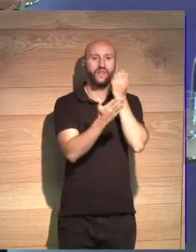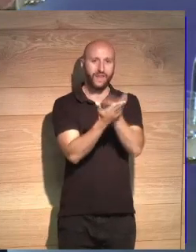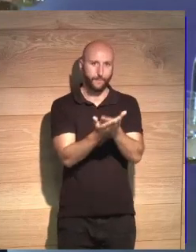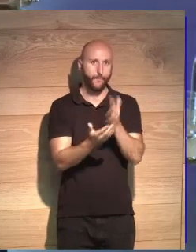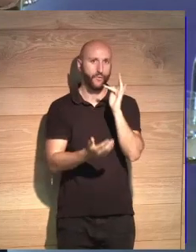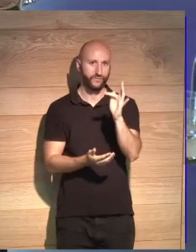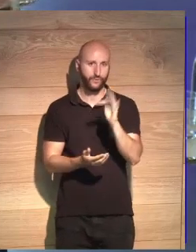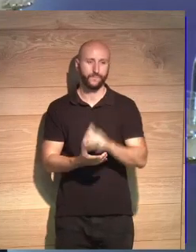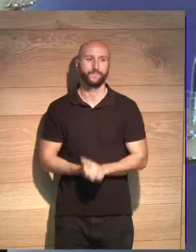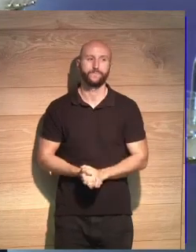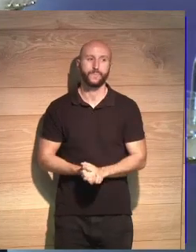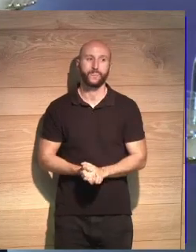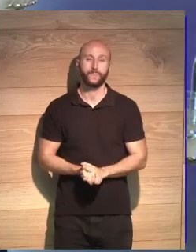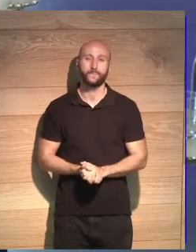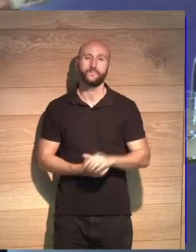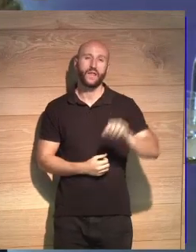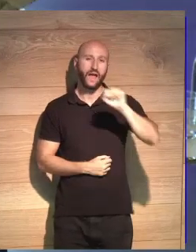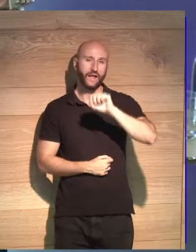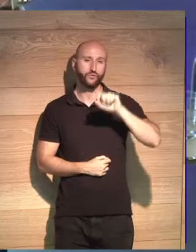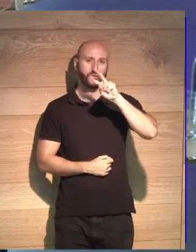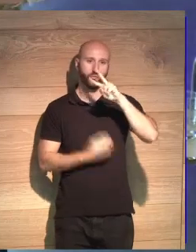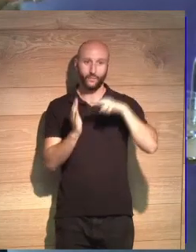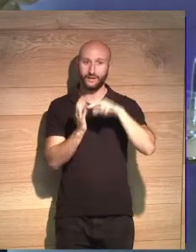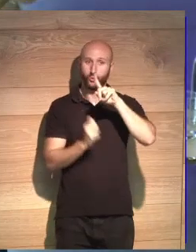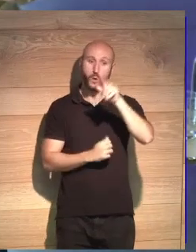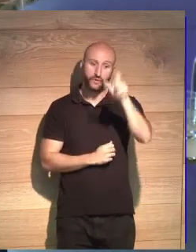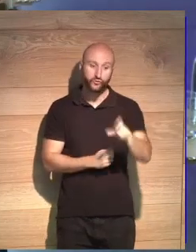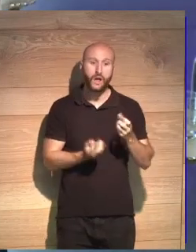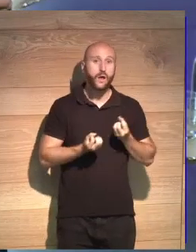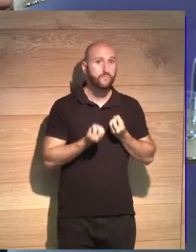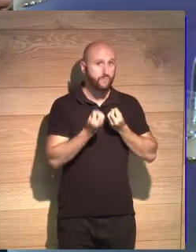have contributed a lot to the video game industry.